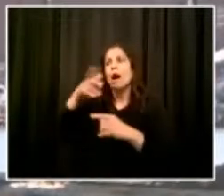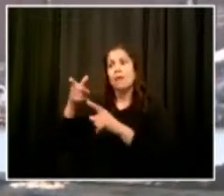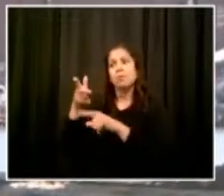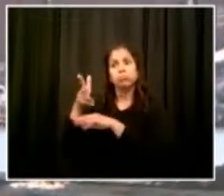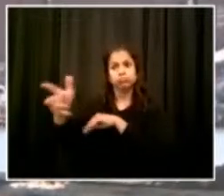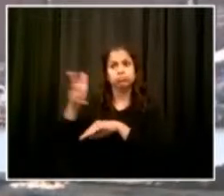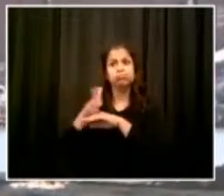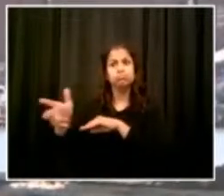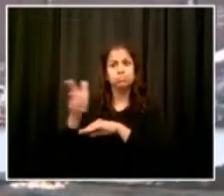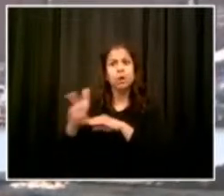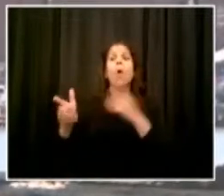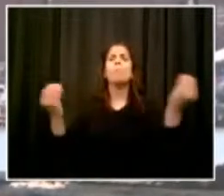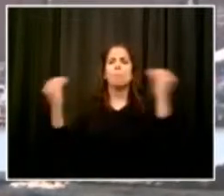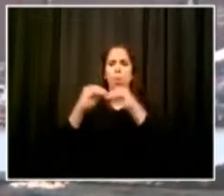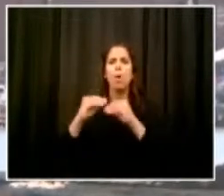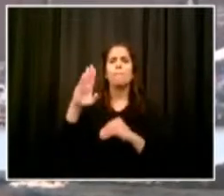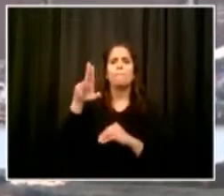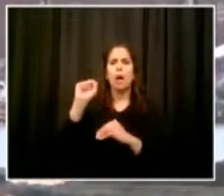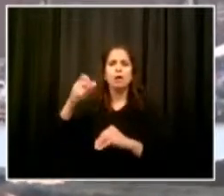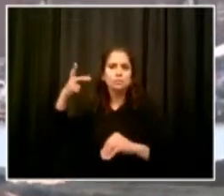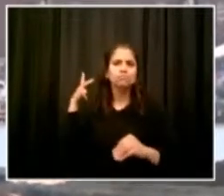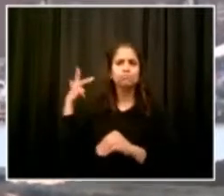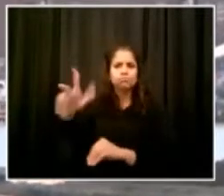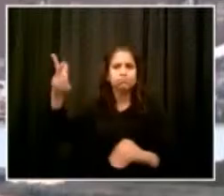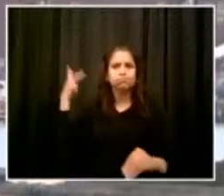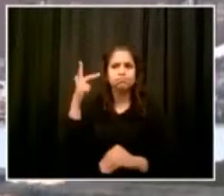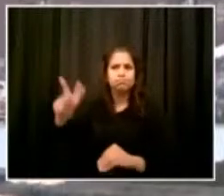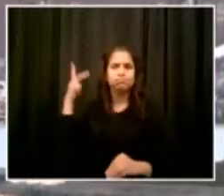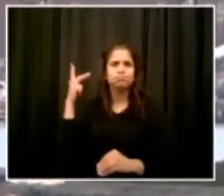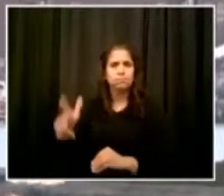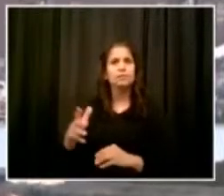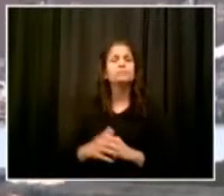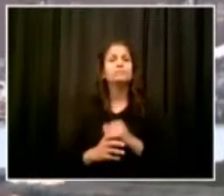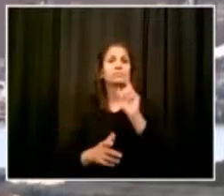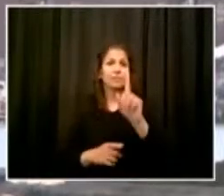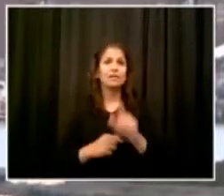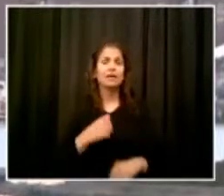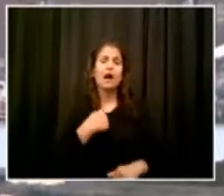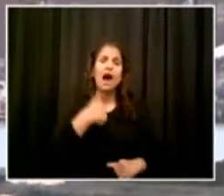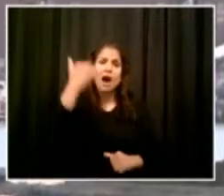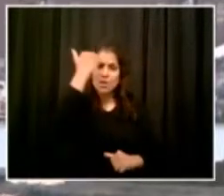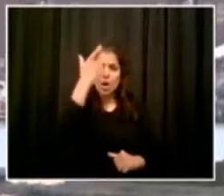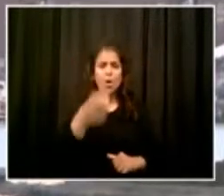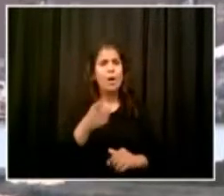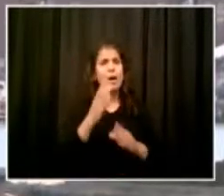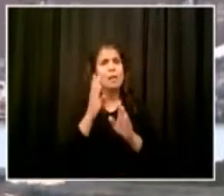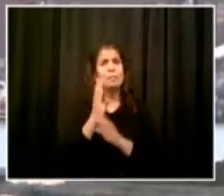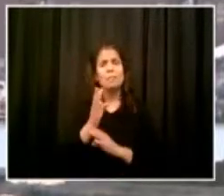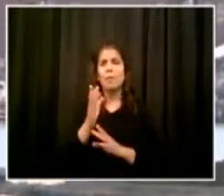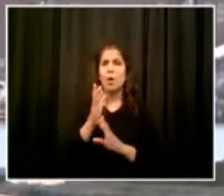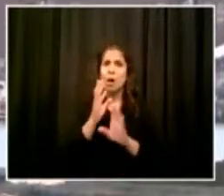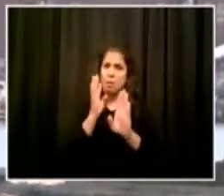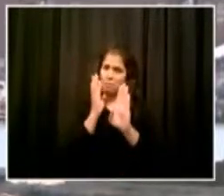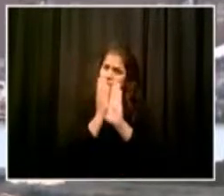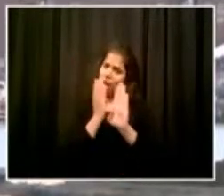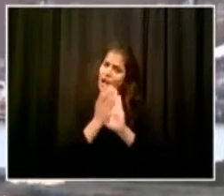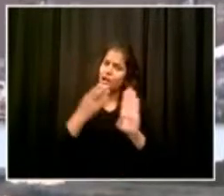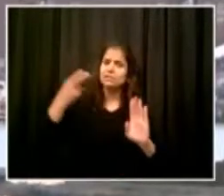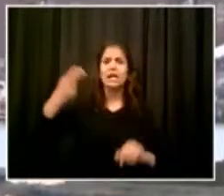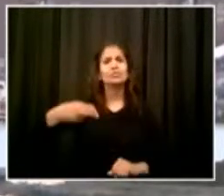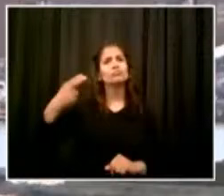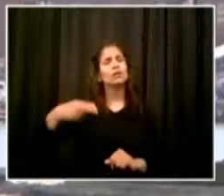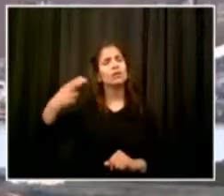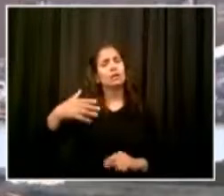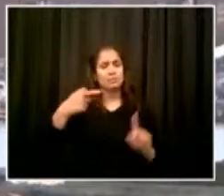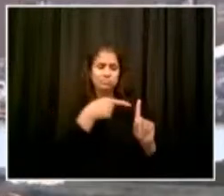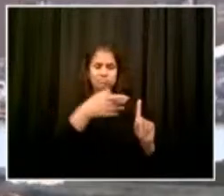in a way that you know the history probably better than me. I don't think a busway like 14th Street was successfully achieved previously in city history. Maybe I